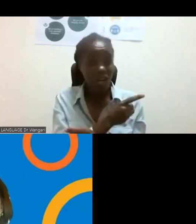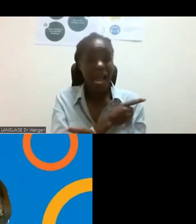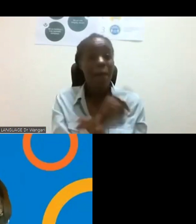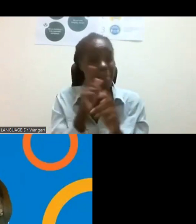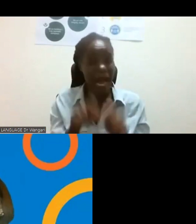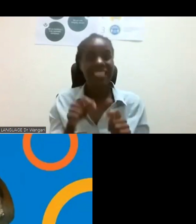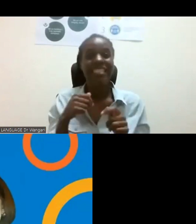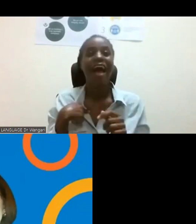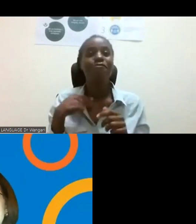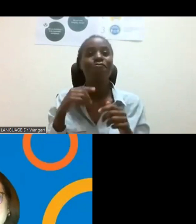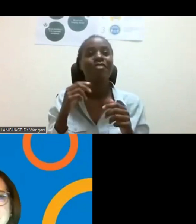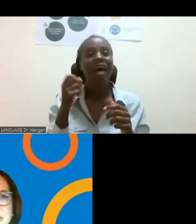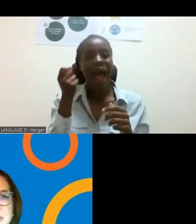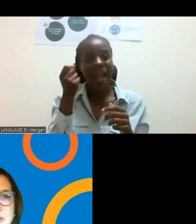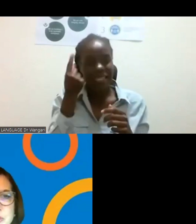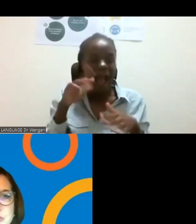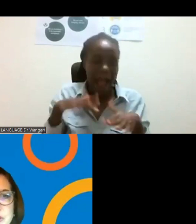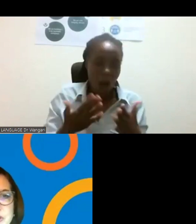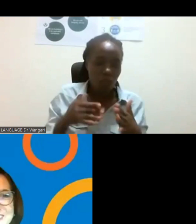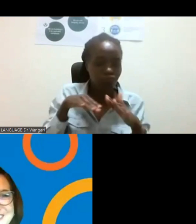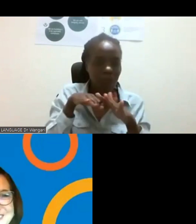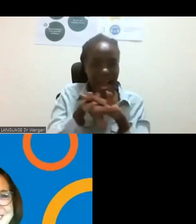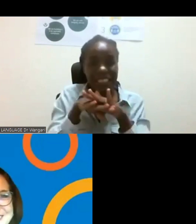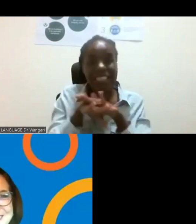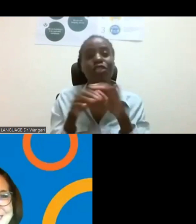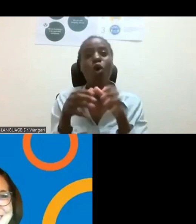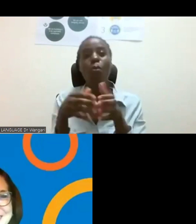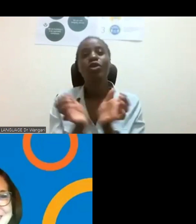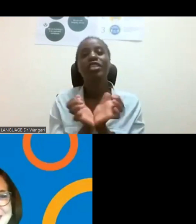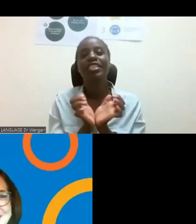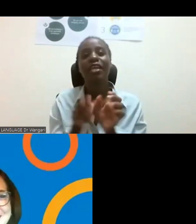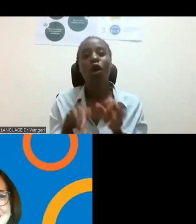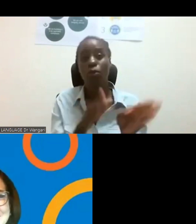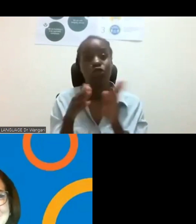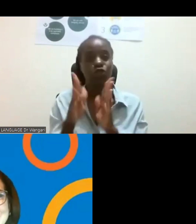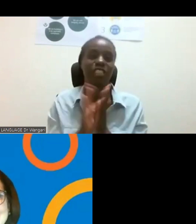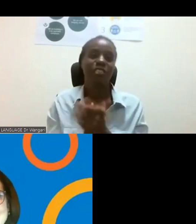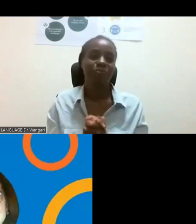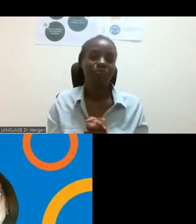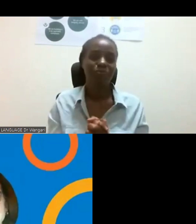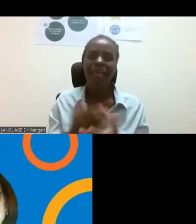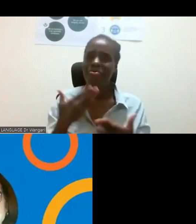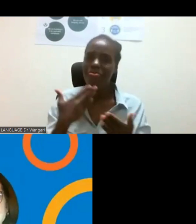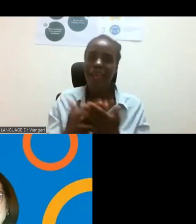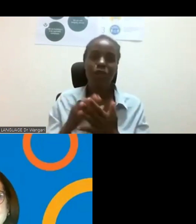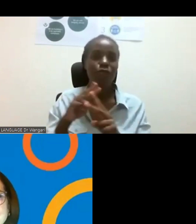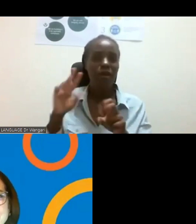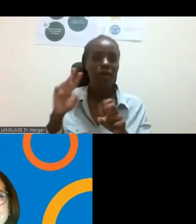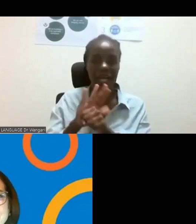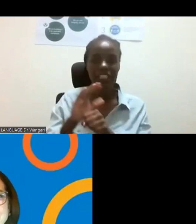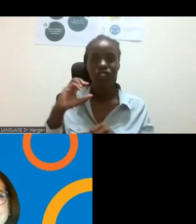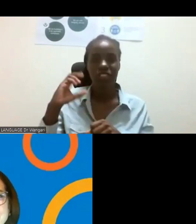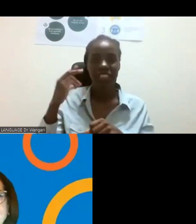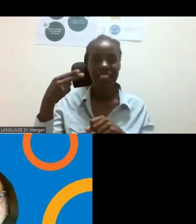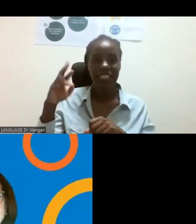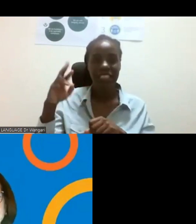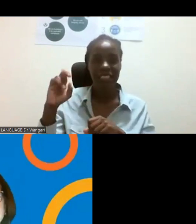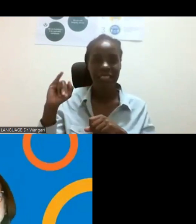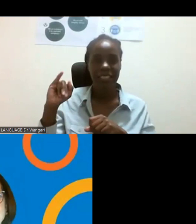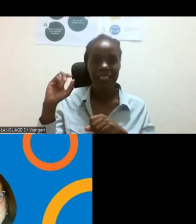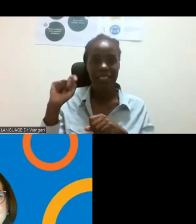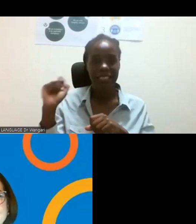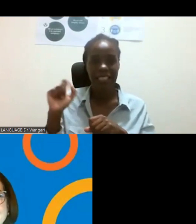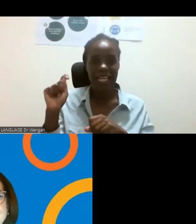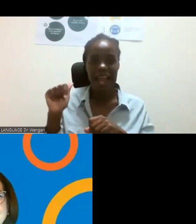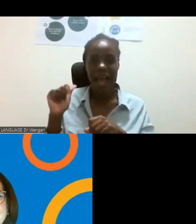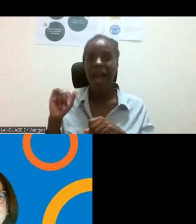it there and just thank you again, Jacinta, for this opportunity. Yes, thank you very much, Christina, for sharing that. And we'll open it in a